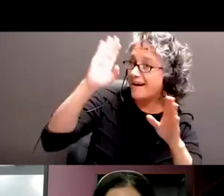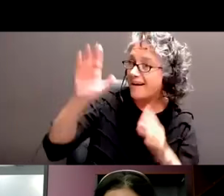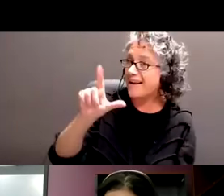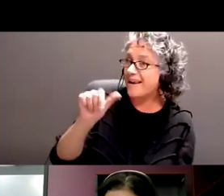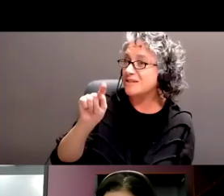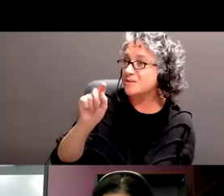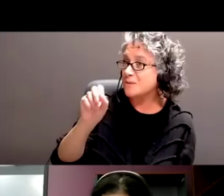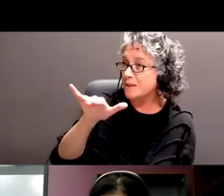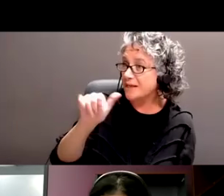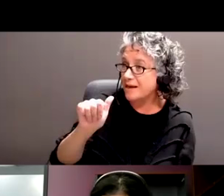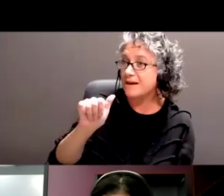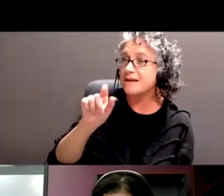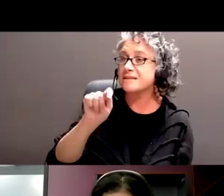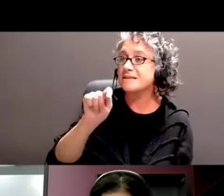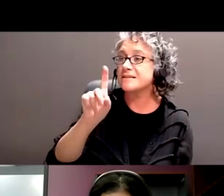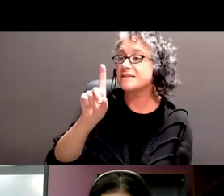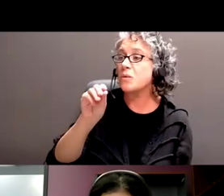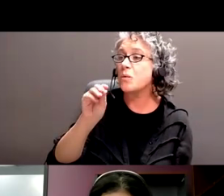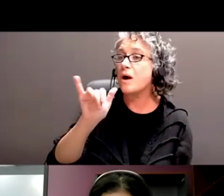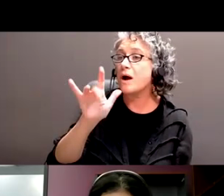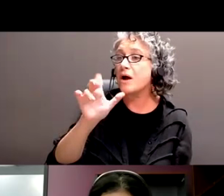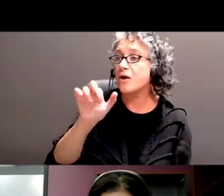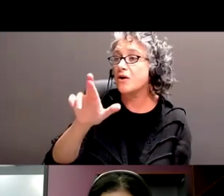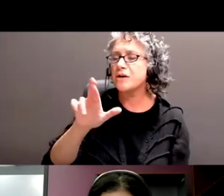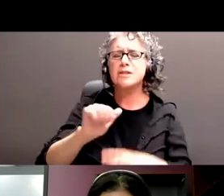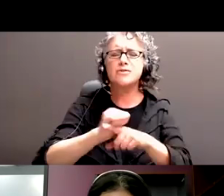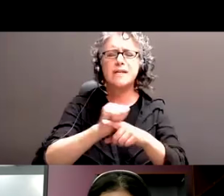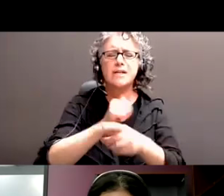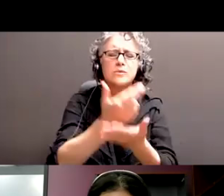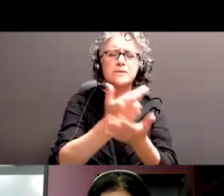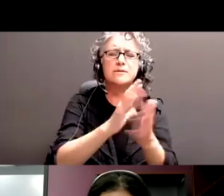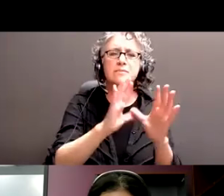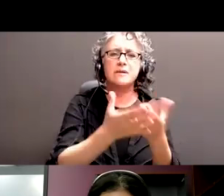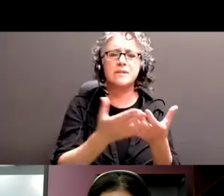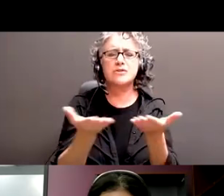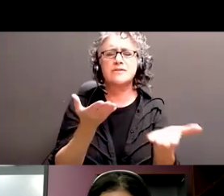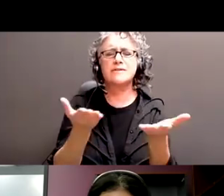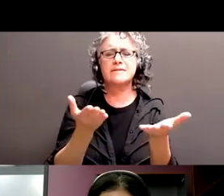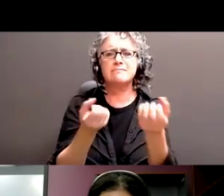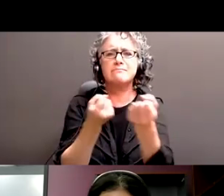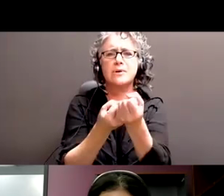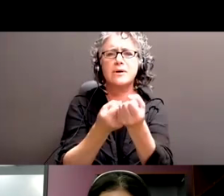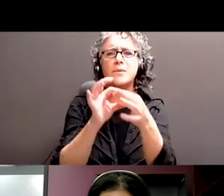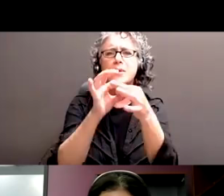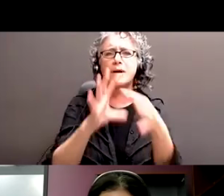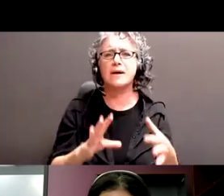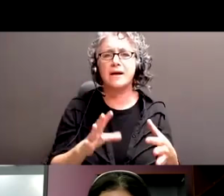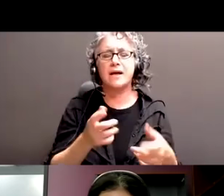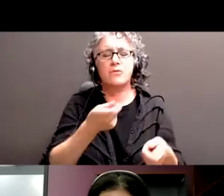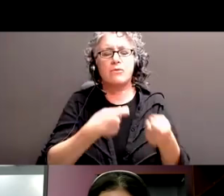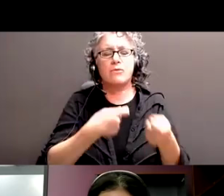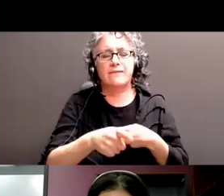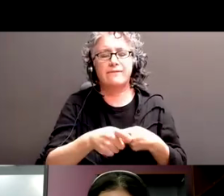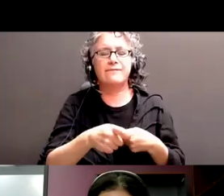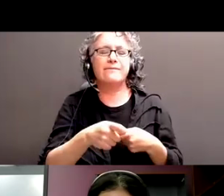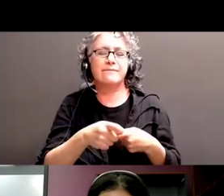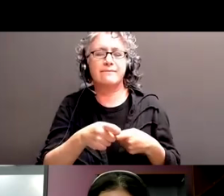work in the Training and Resource Outreach Department as a Service Support Coordinator, as well as a Relief Crisis